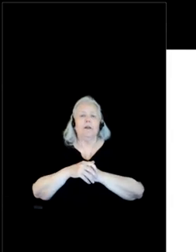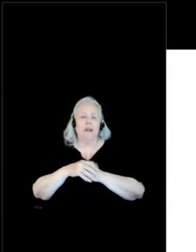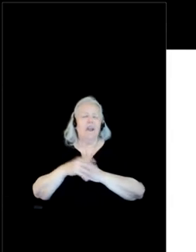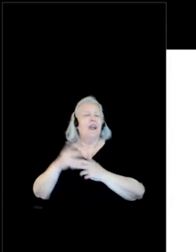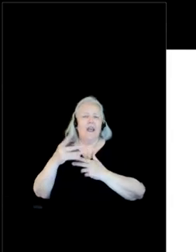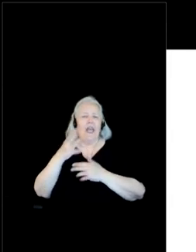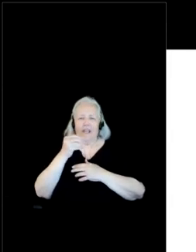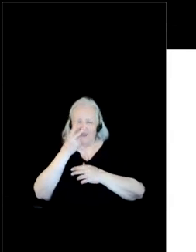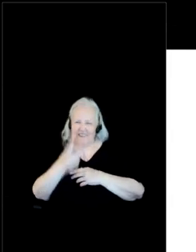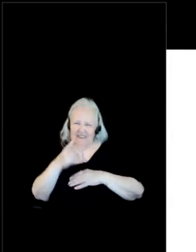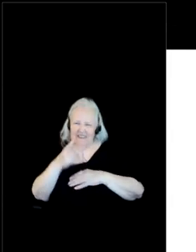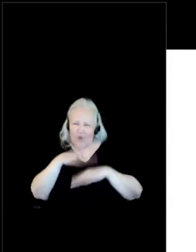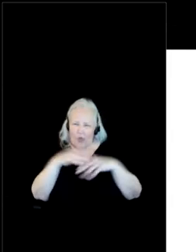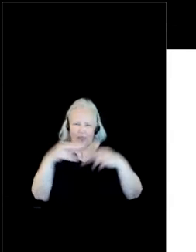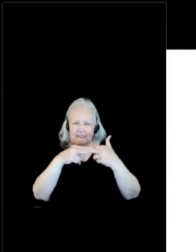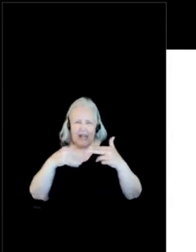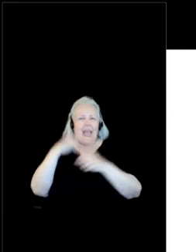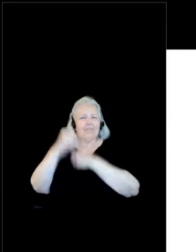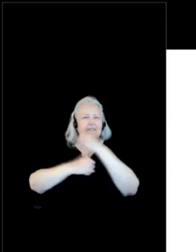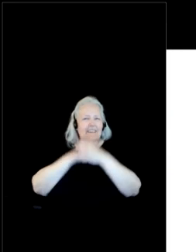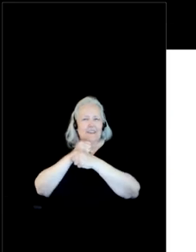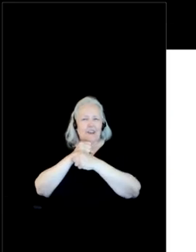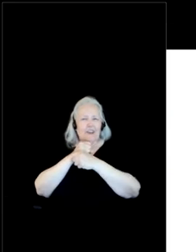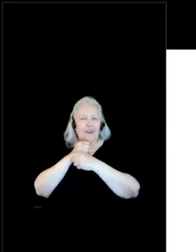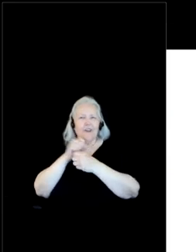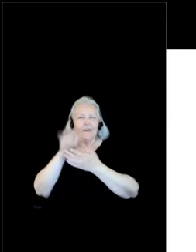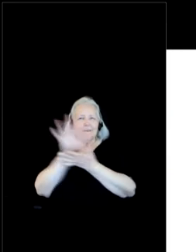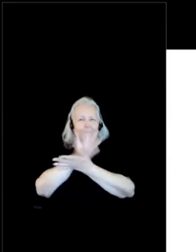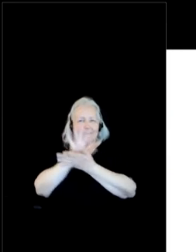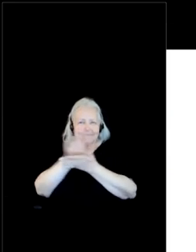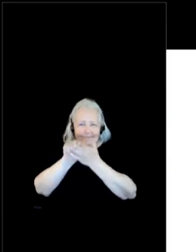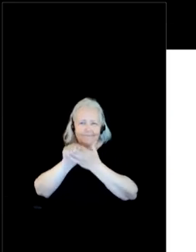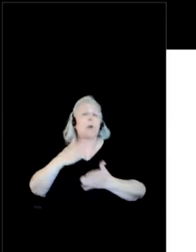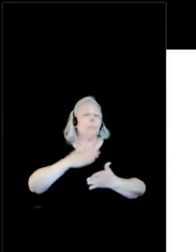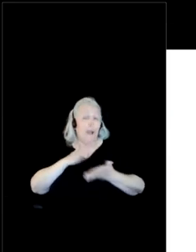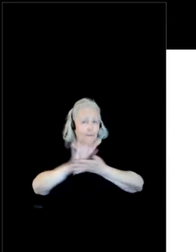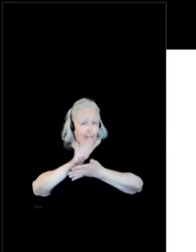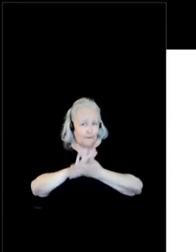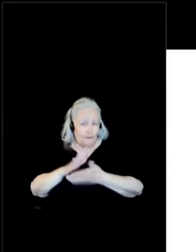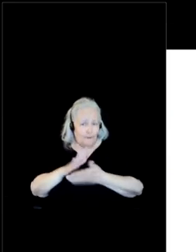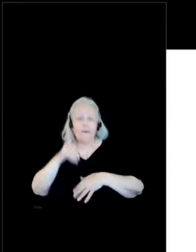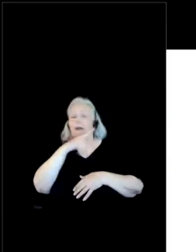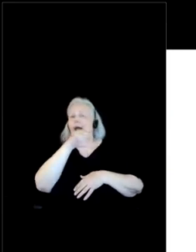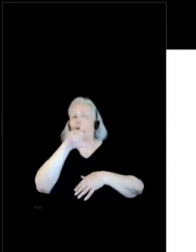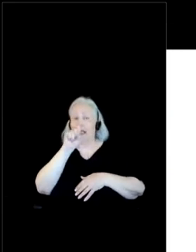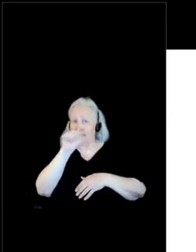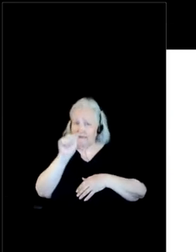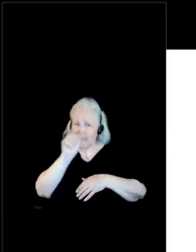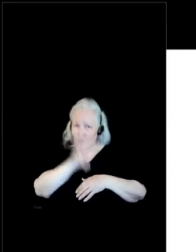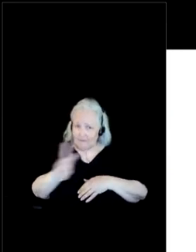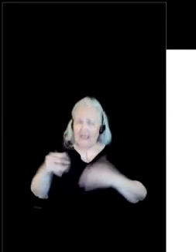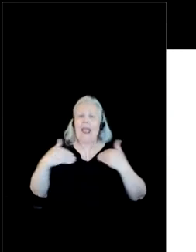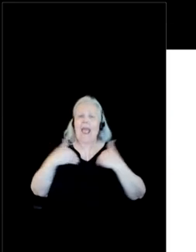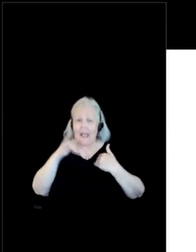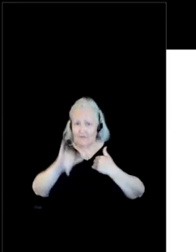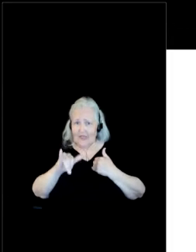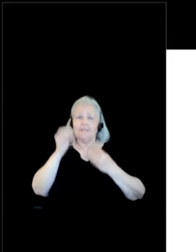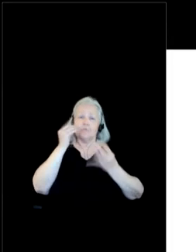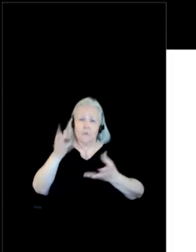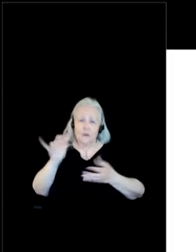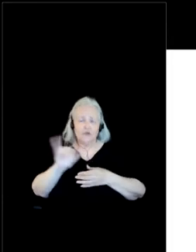there on the slide. They're also cited in my paper. They're available on the Linguistic Society of America website, and I would encourage you